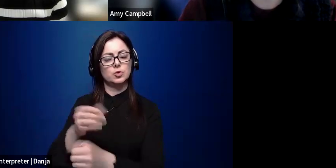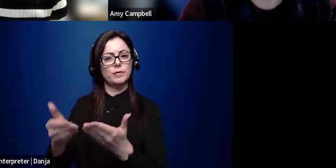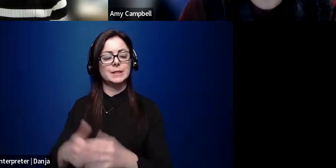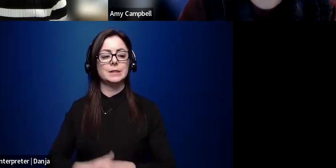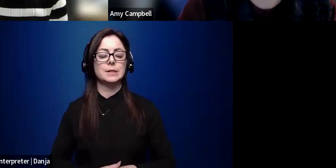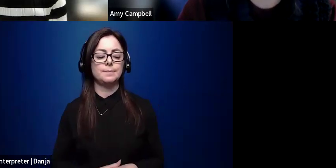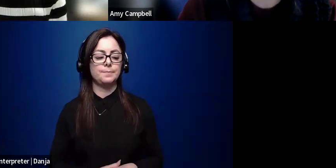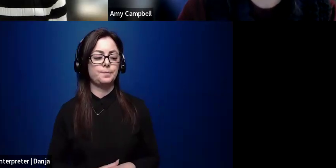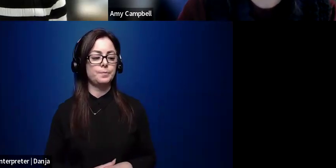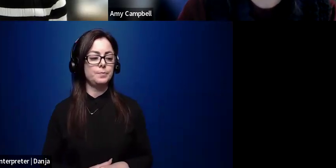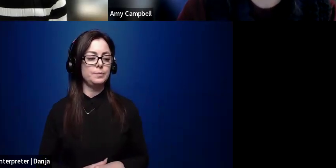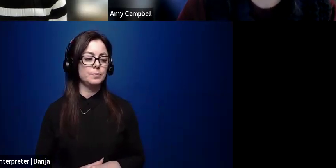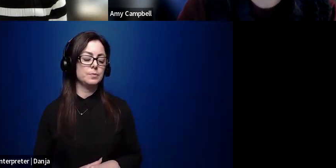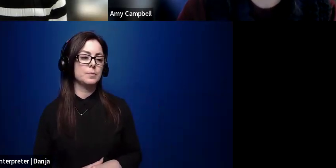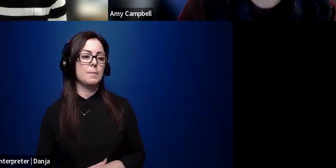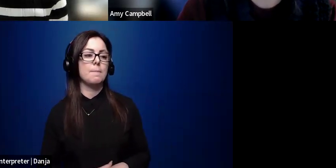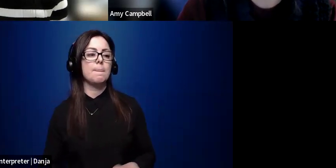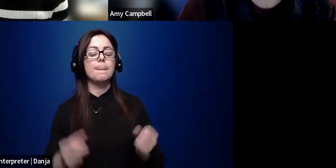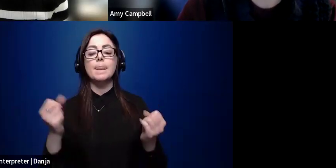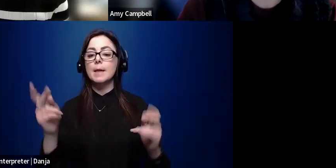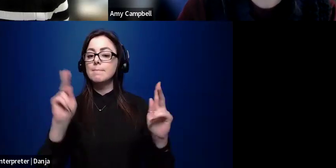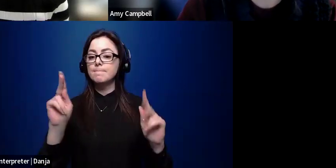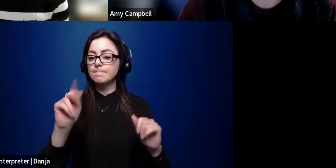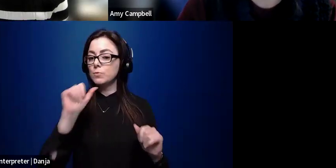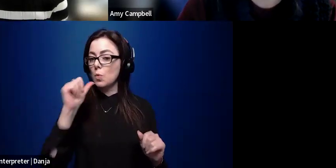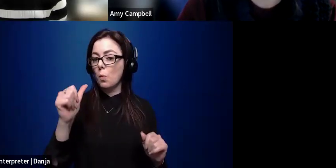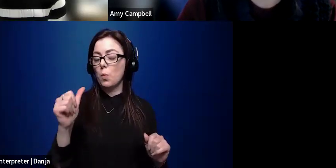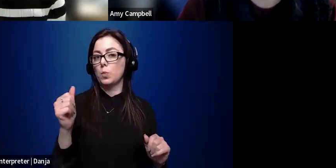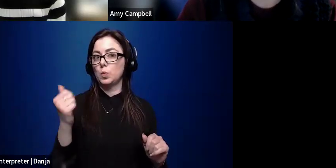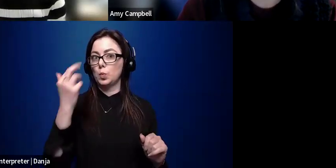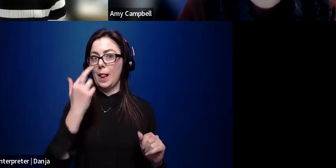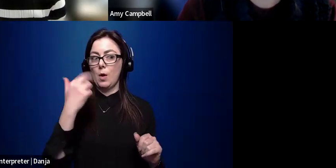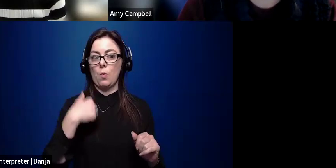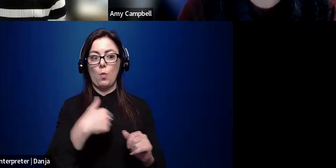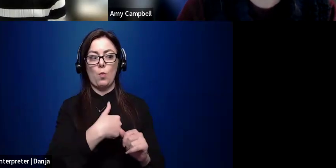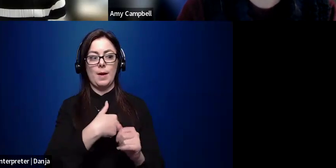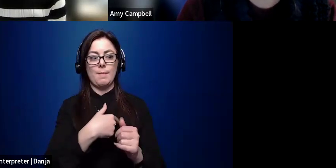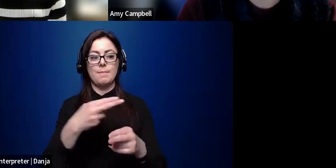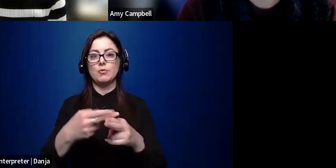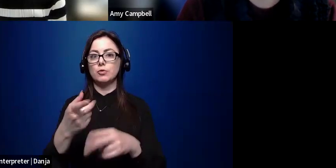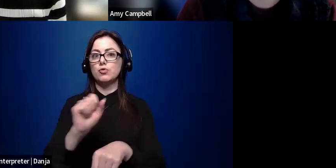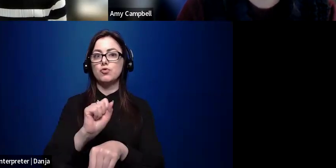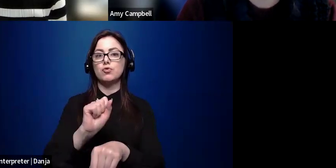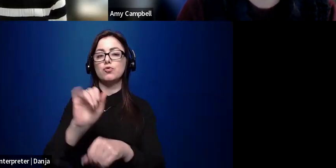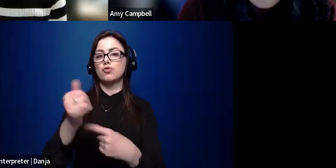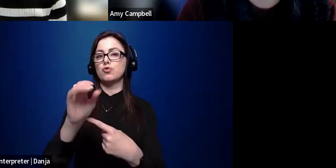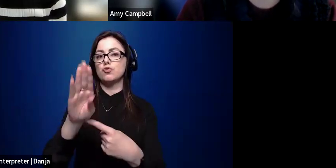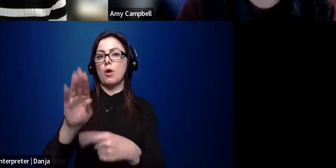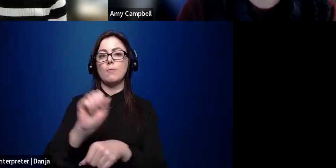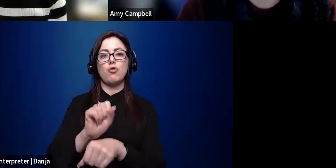And a lot of people don't realize that we were talking about job requirements for Medicaid